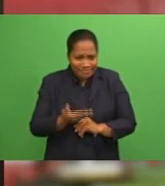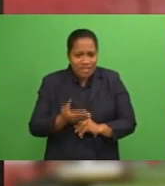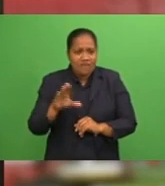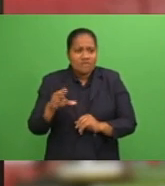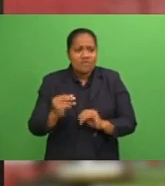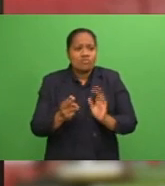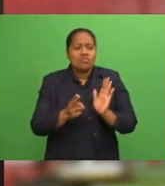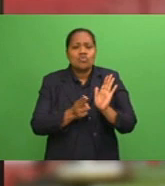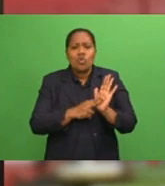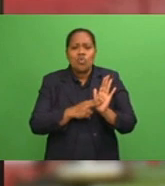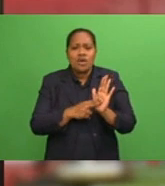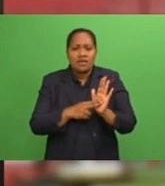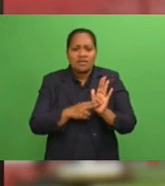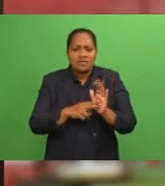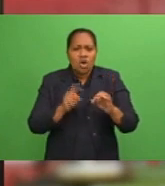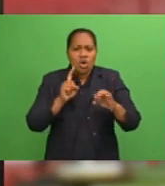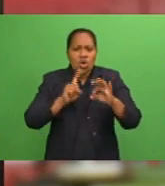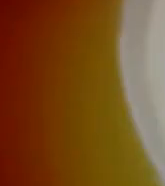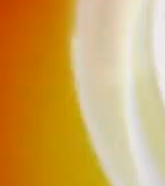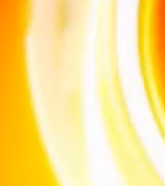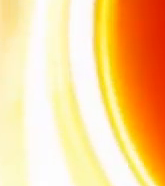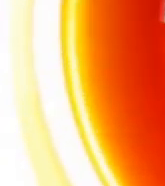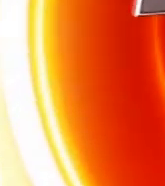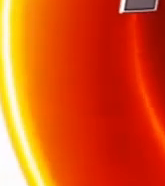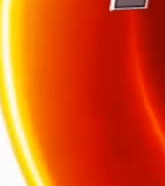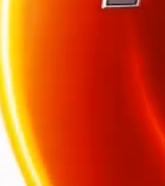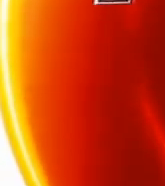Norwich goalkeeper that set Arsenal on its way.